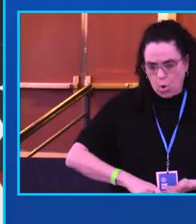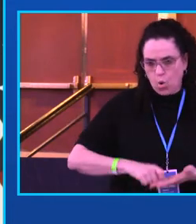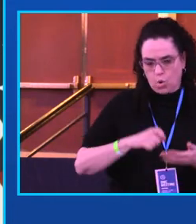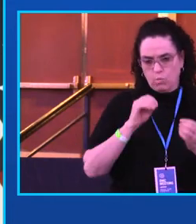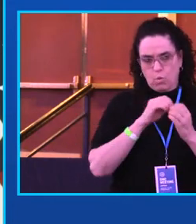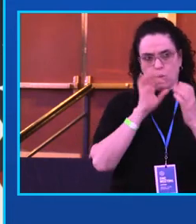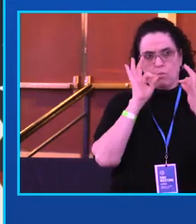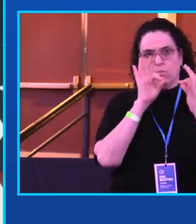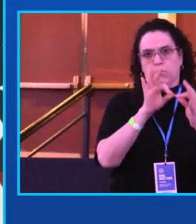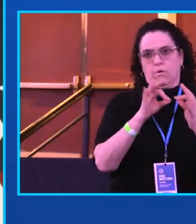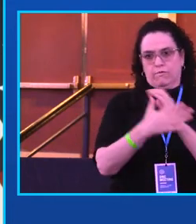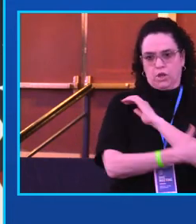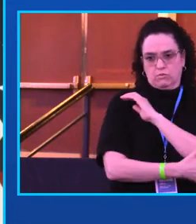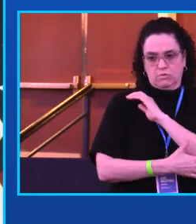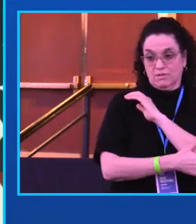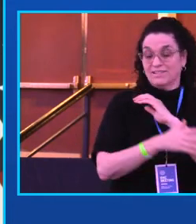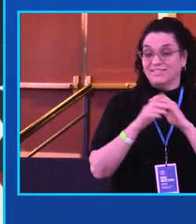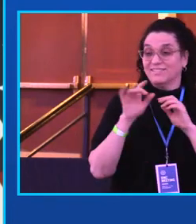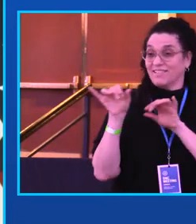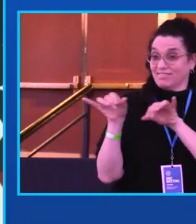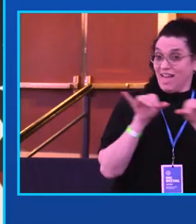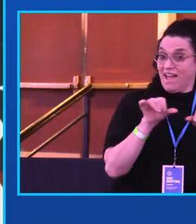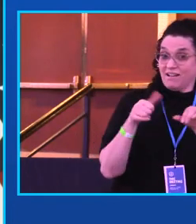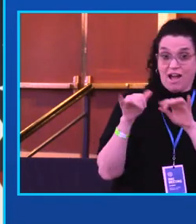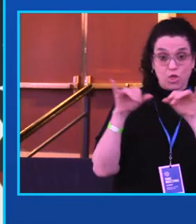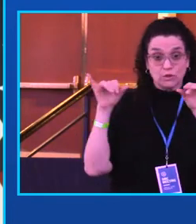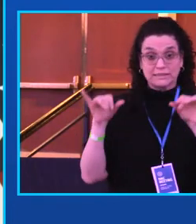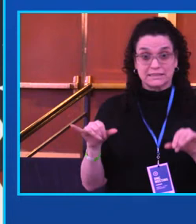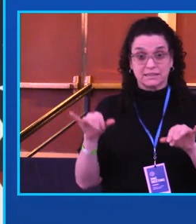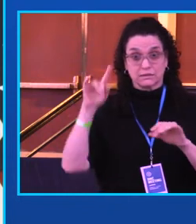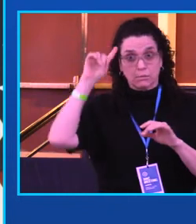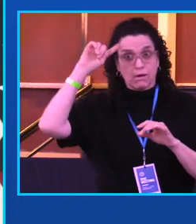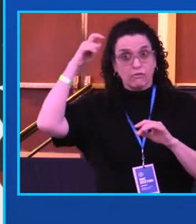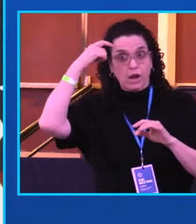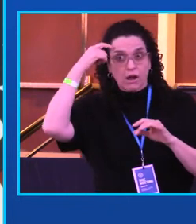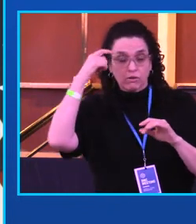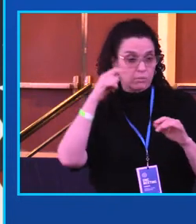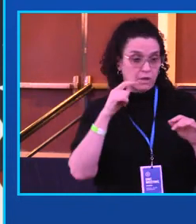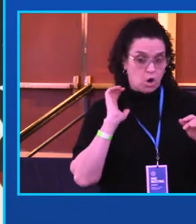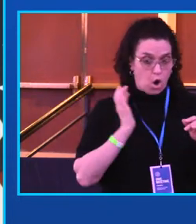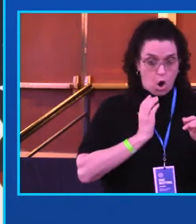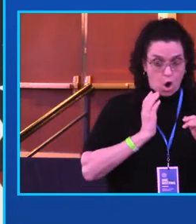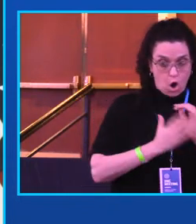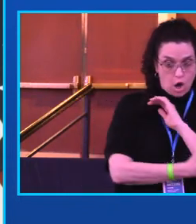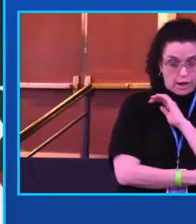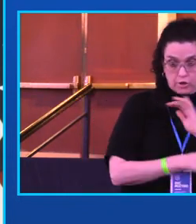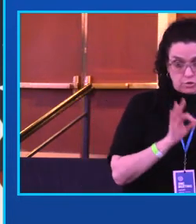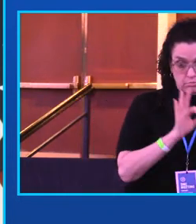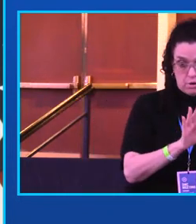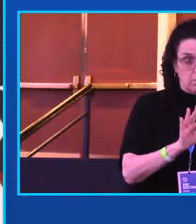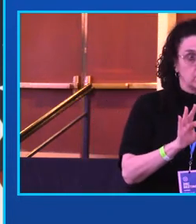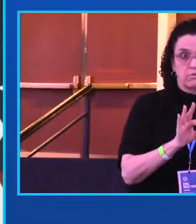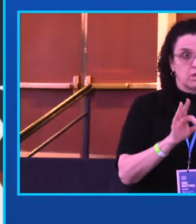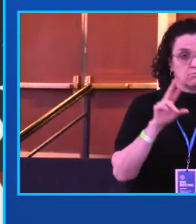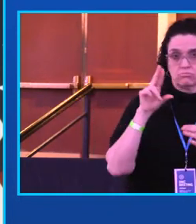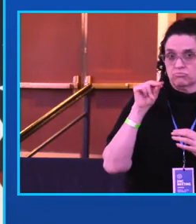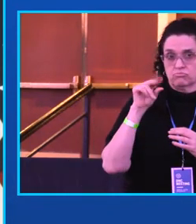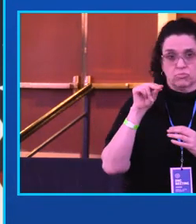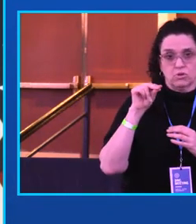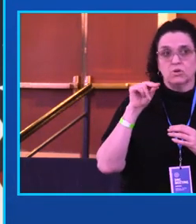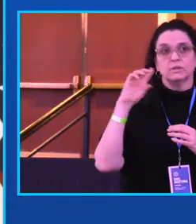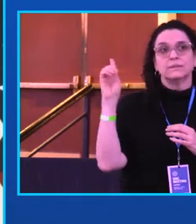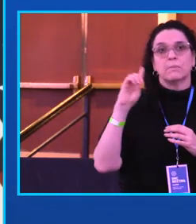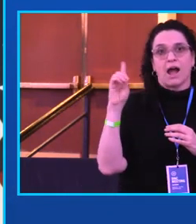government, there is no perfect or perfection in democracy. Democracies are